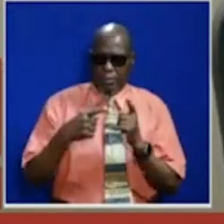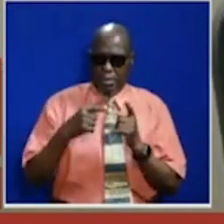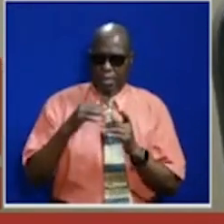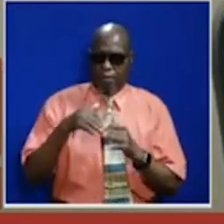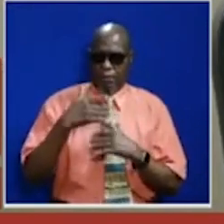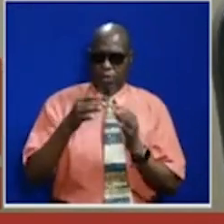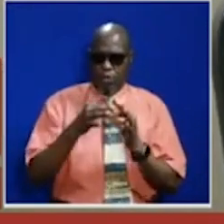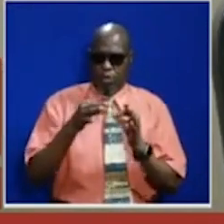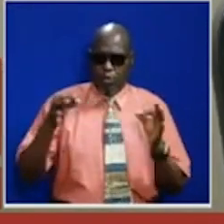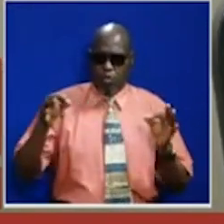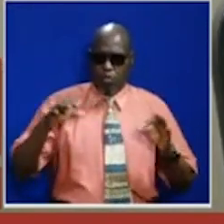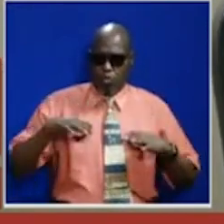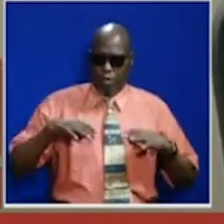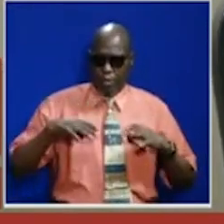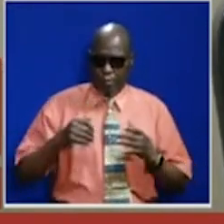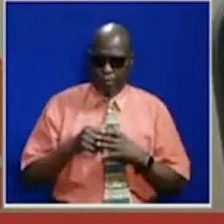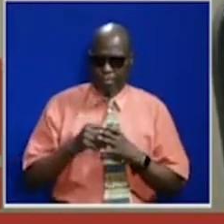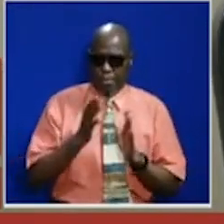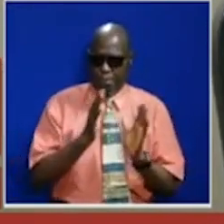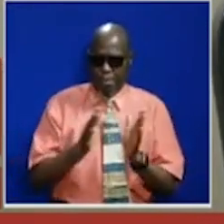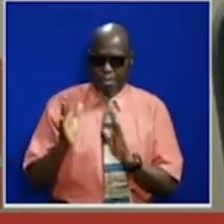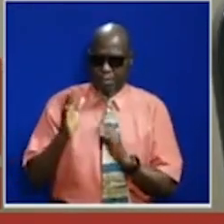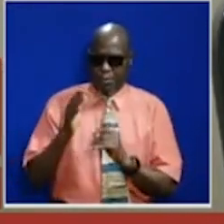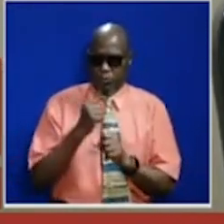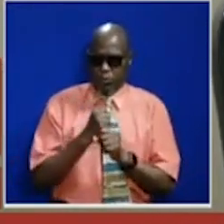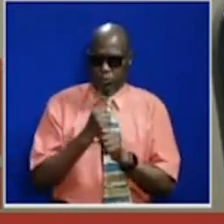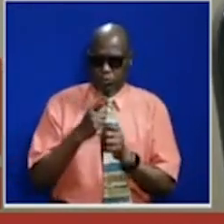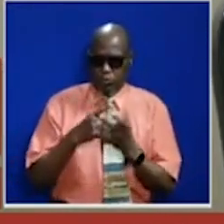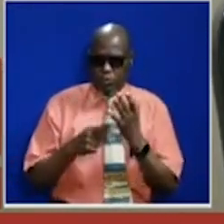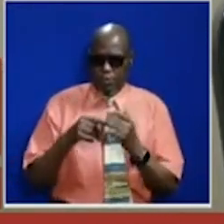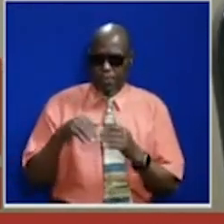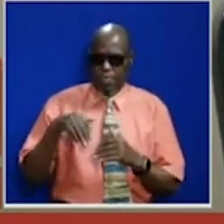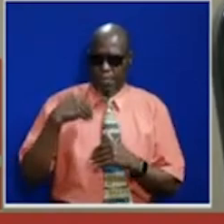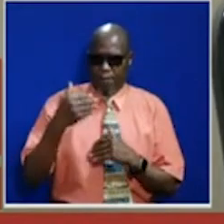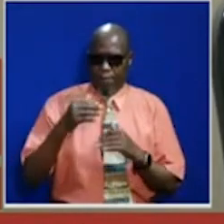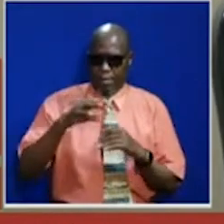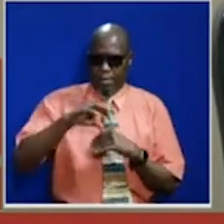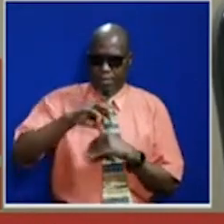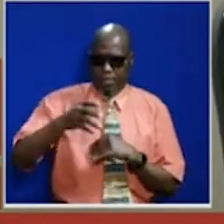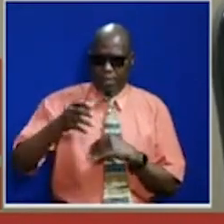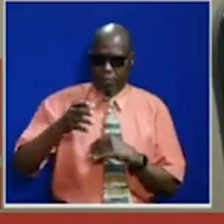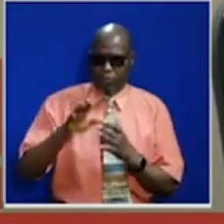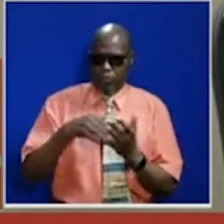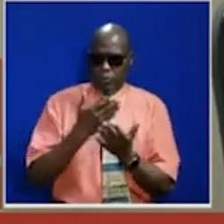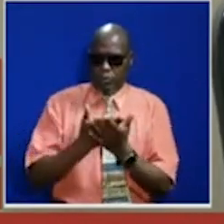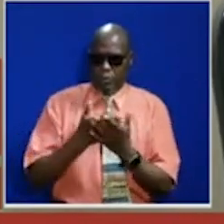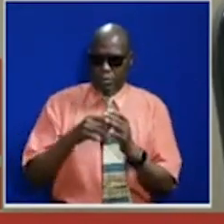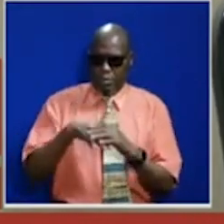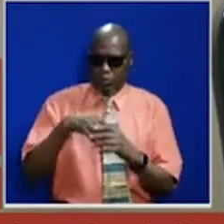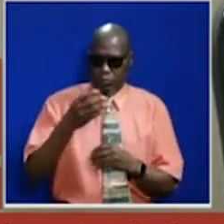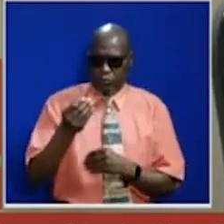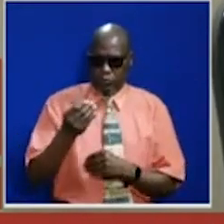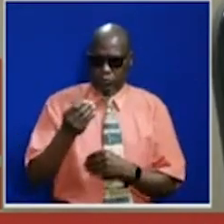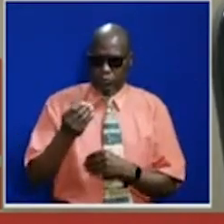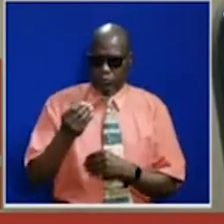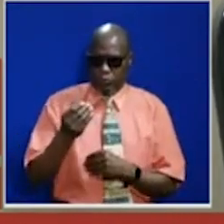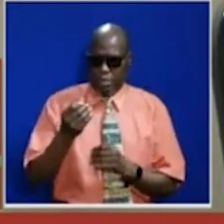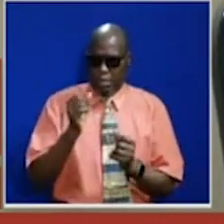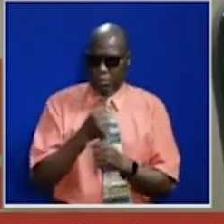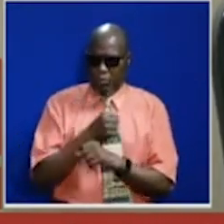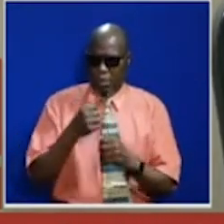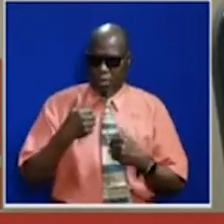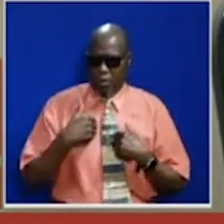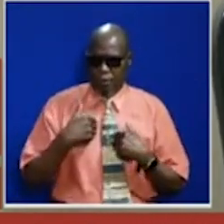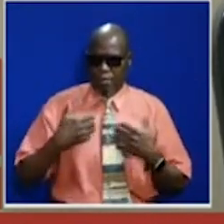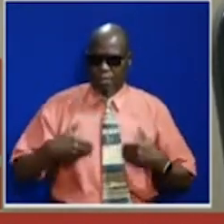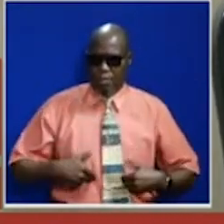holidays. So the plan is to go to every county to be able to reach out to 90. We cannot have young people who are